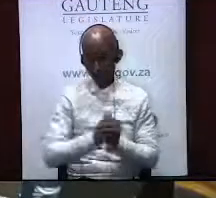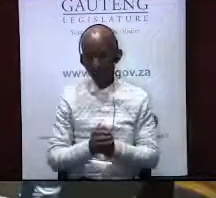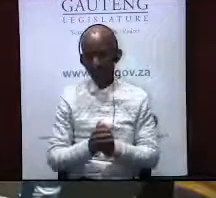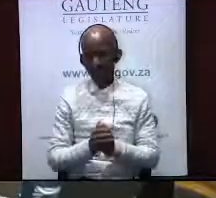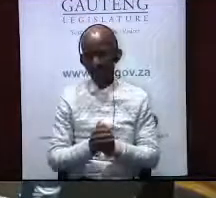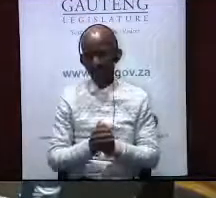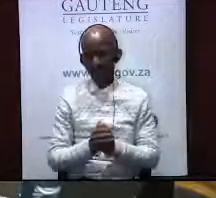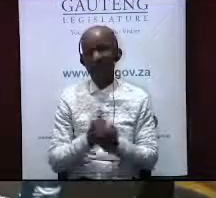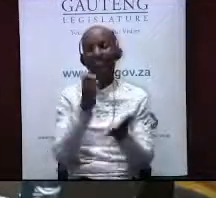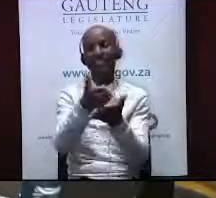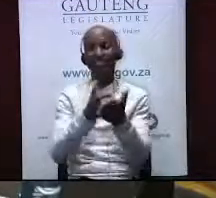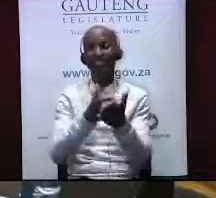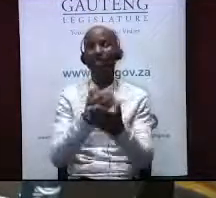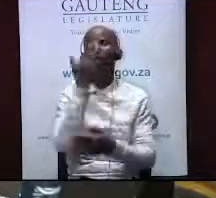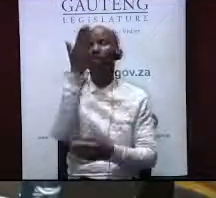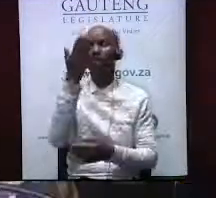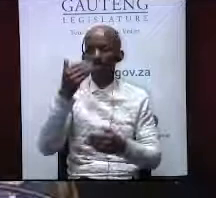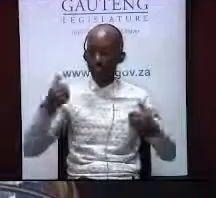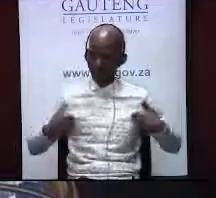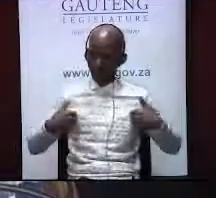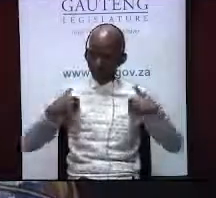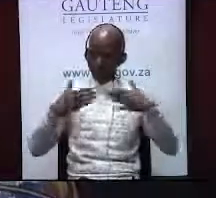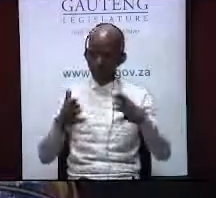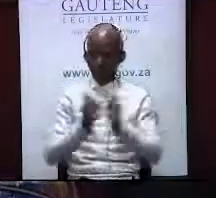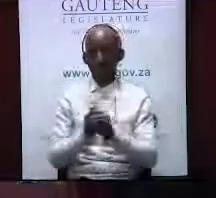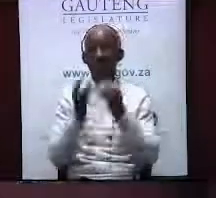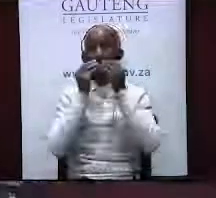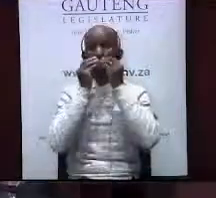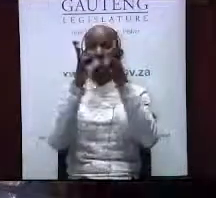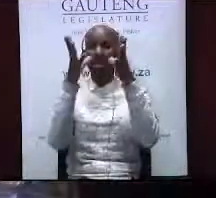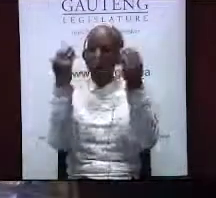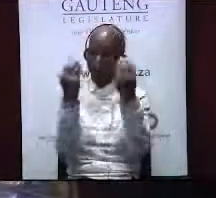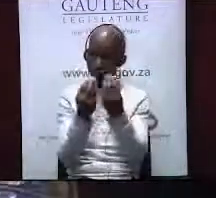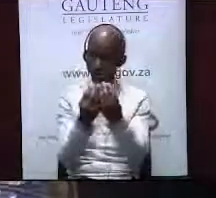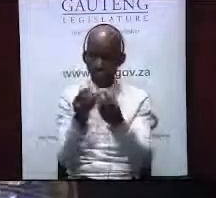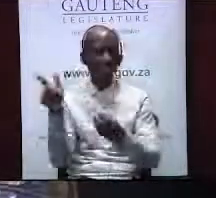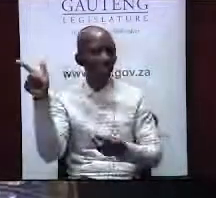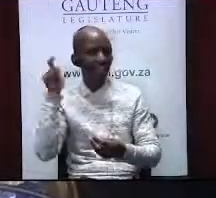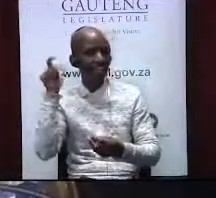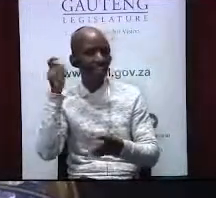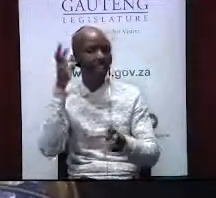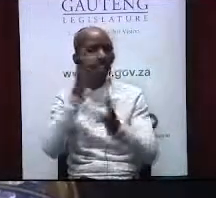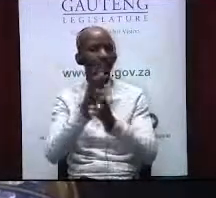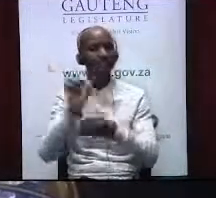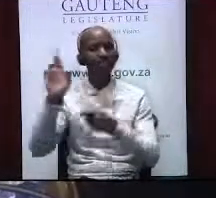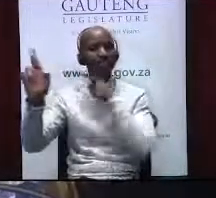ba Modimo. This is the beginning of greater things.